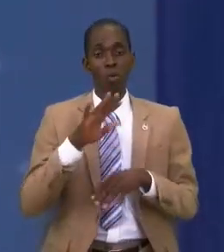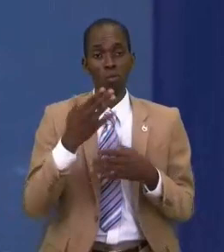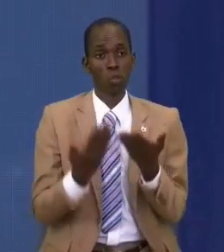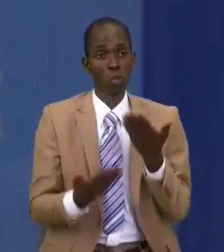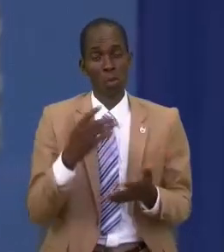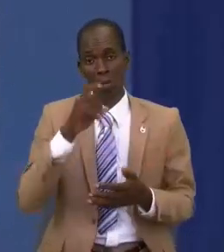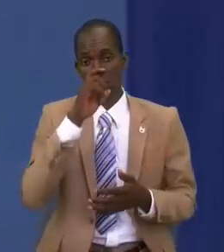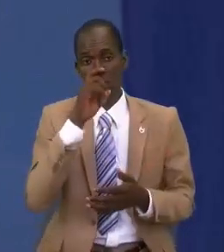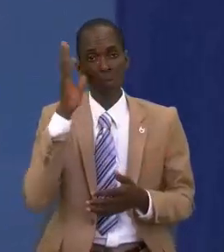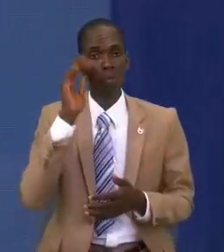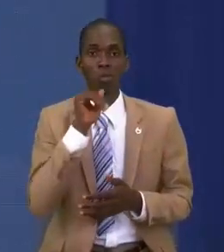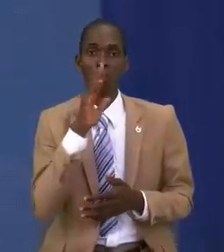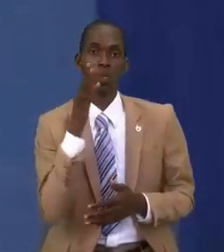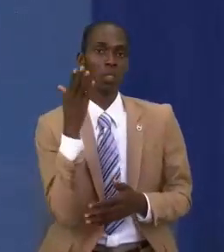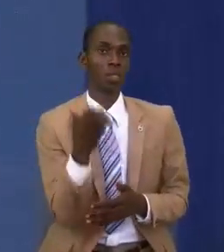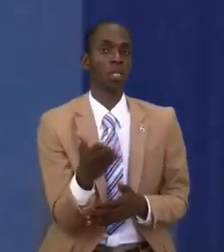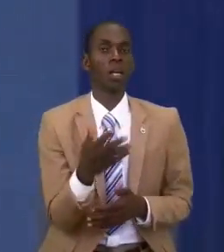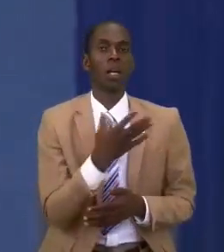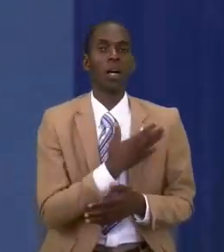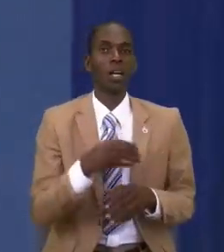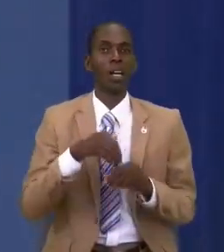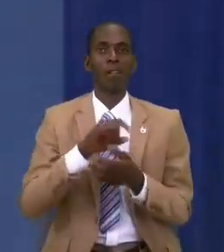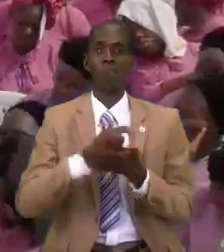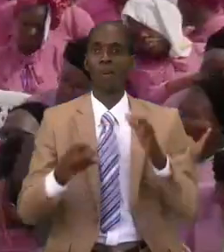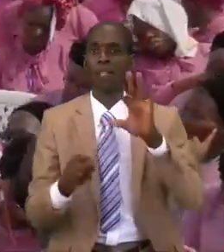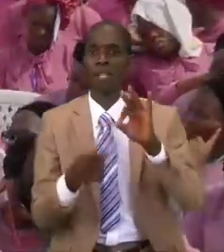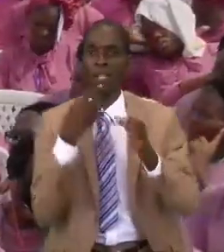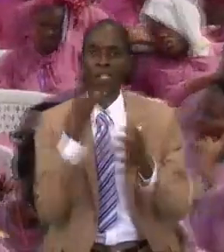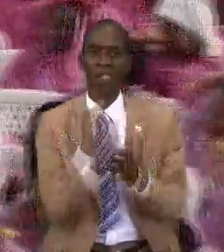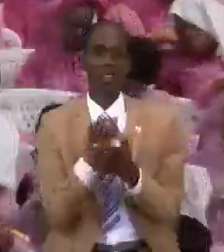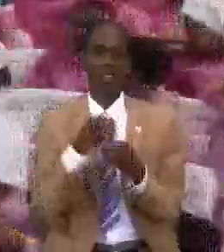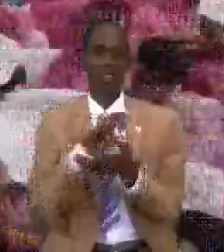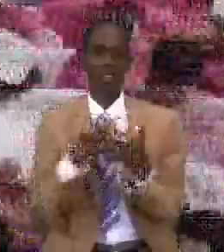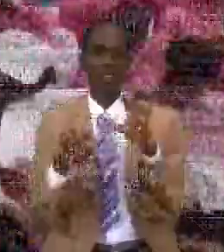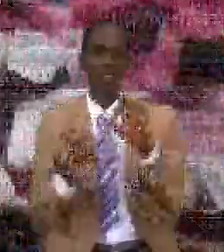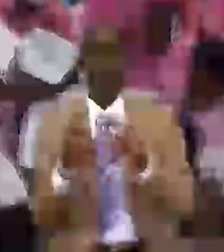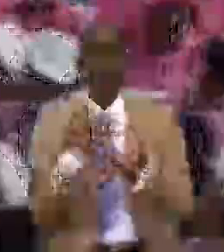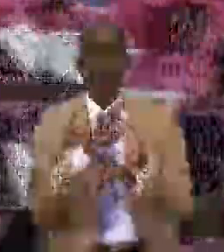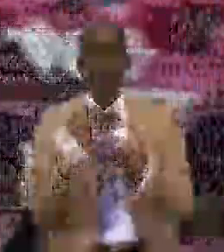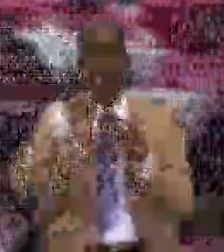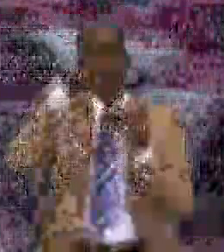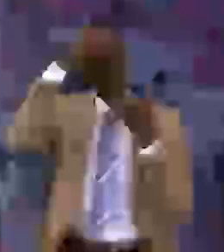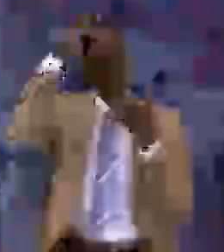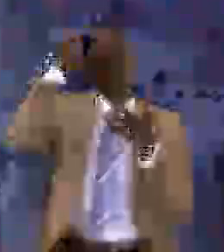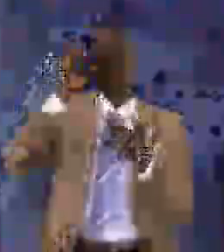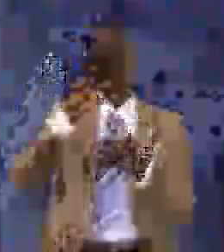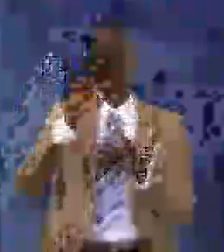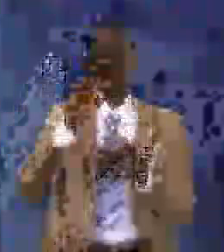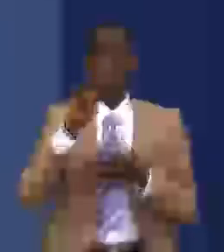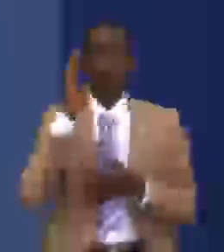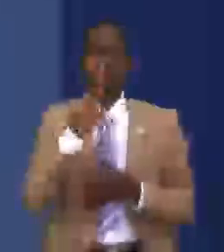it says, in verse 9, no lion shall be there, nor any ravenous beast shall go